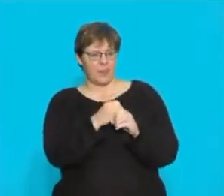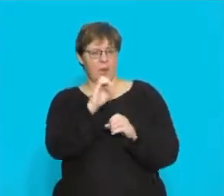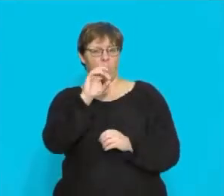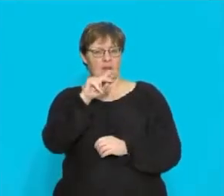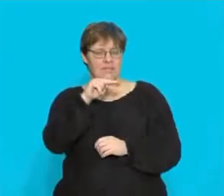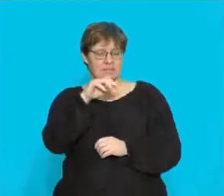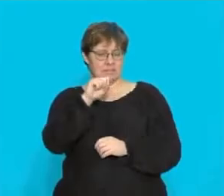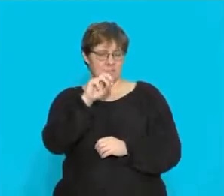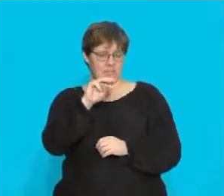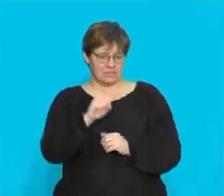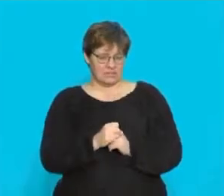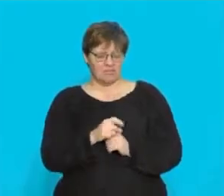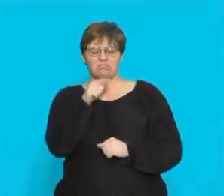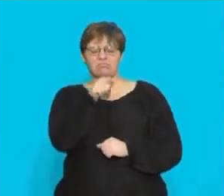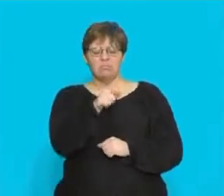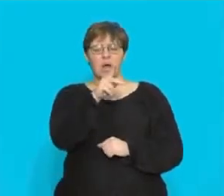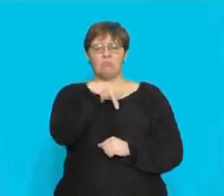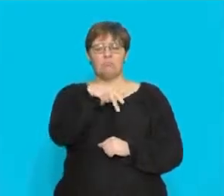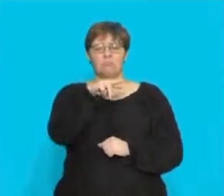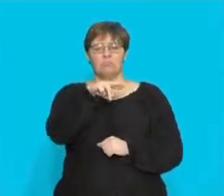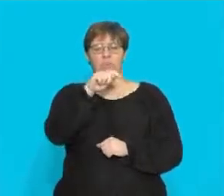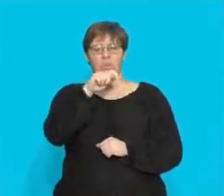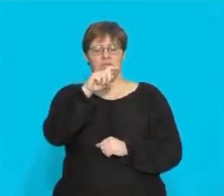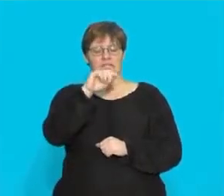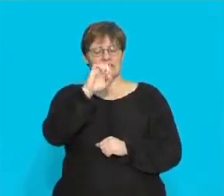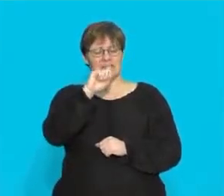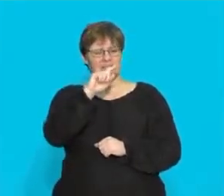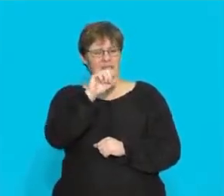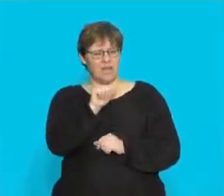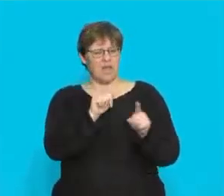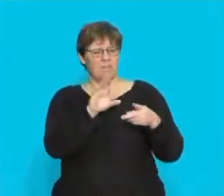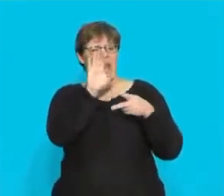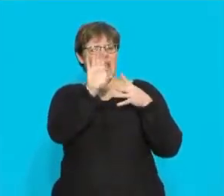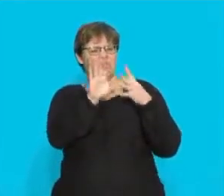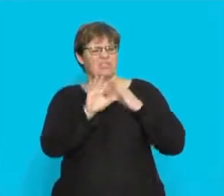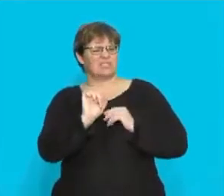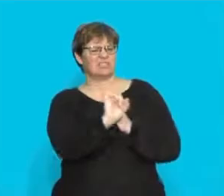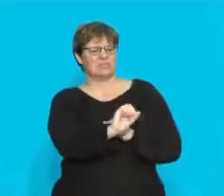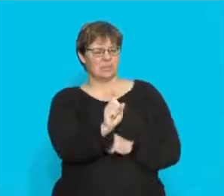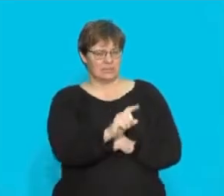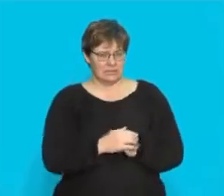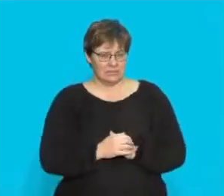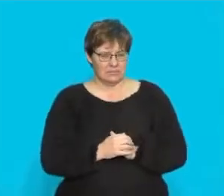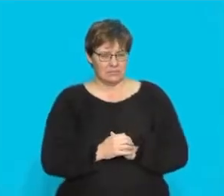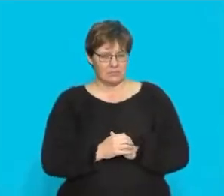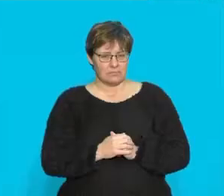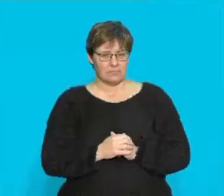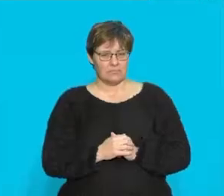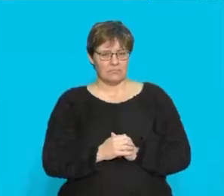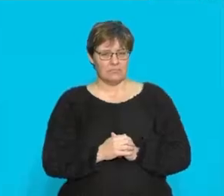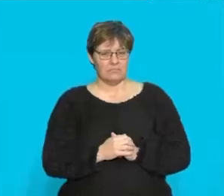microorganisms. What do you need to know about the protists? The first thing, what are their characteristics? In other